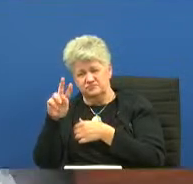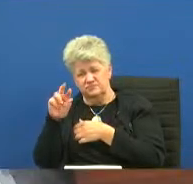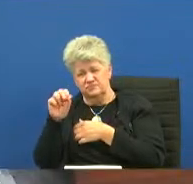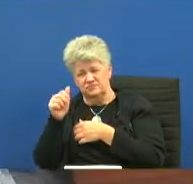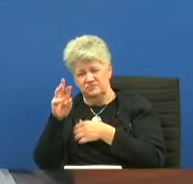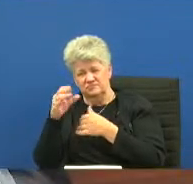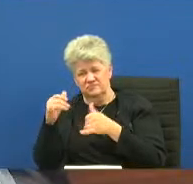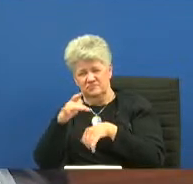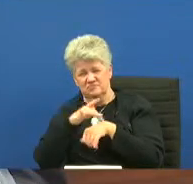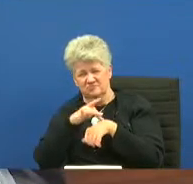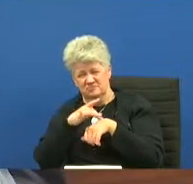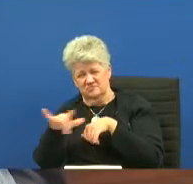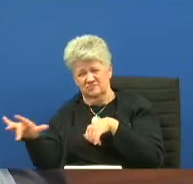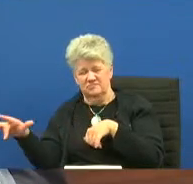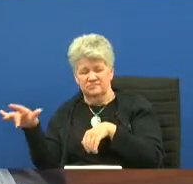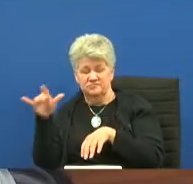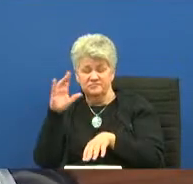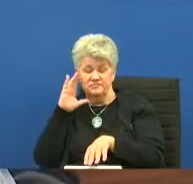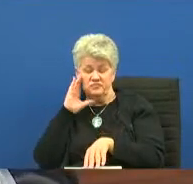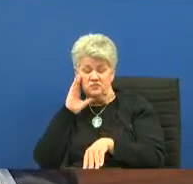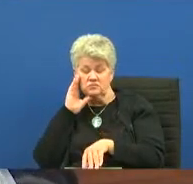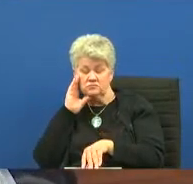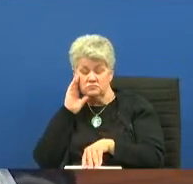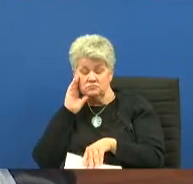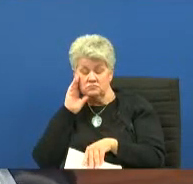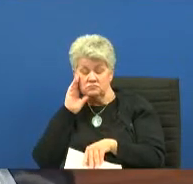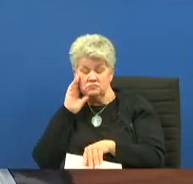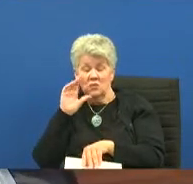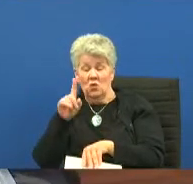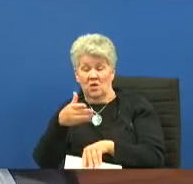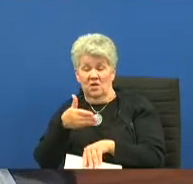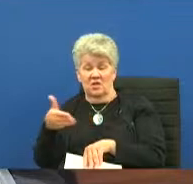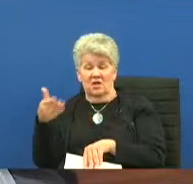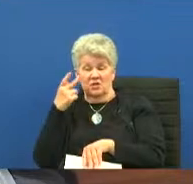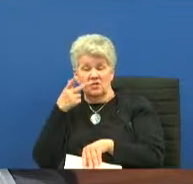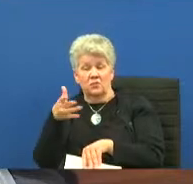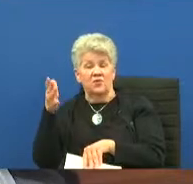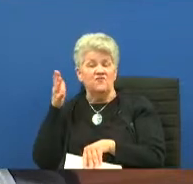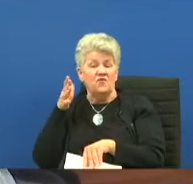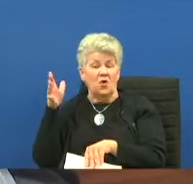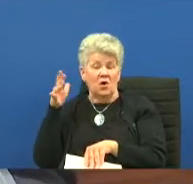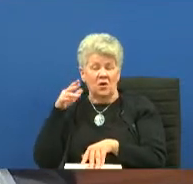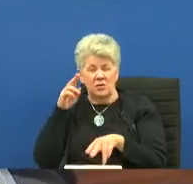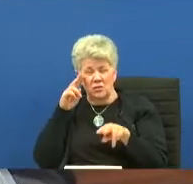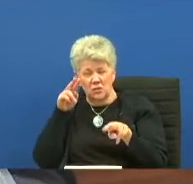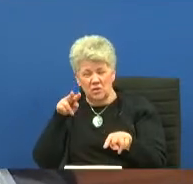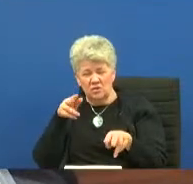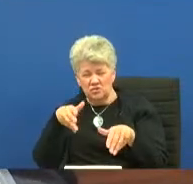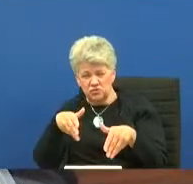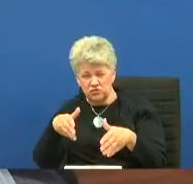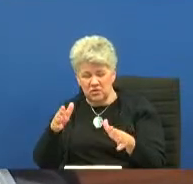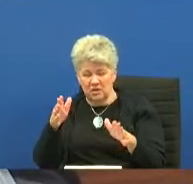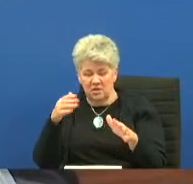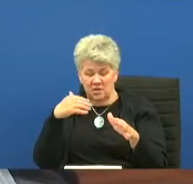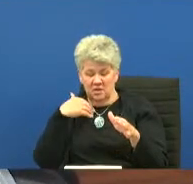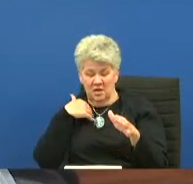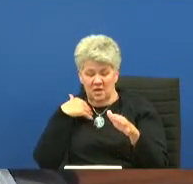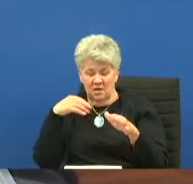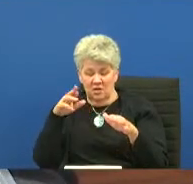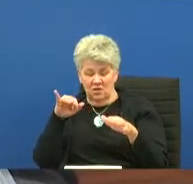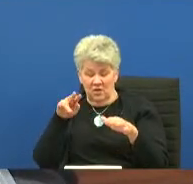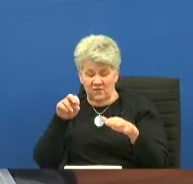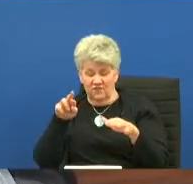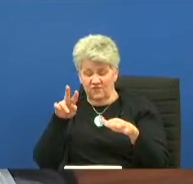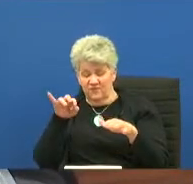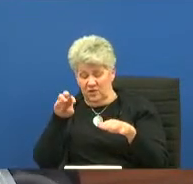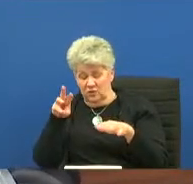it's just empty lot right now. Correct. All right, so one of the things I see in the past is I'm looking down the street that's going in, it's got the Riverview sign in the